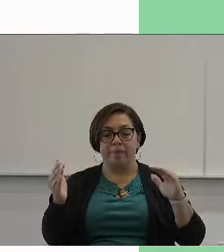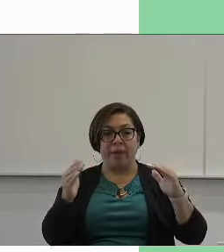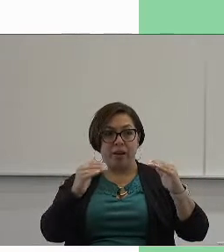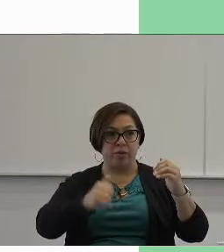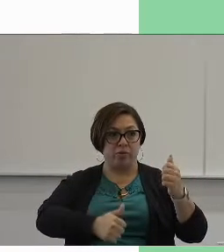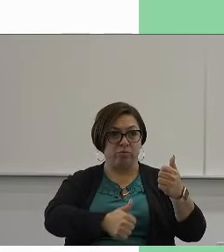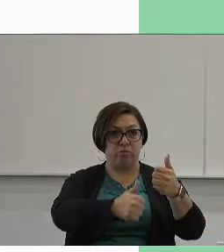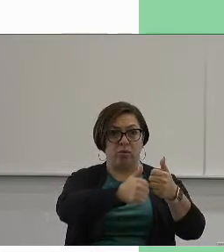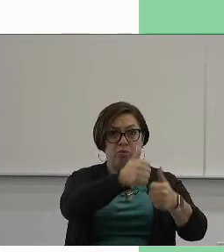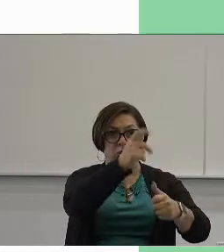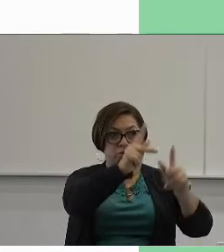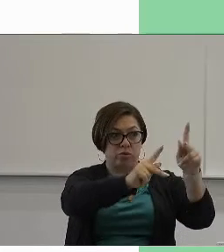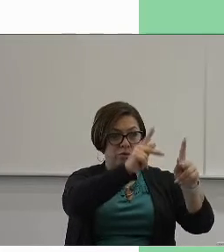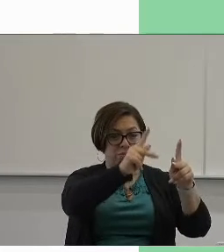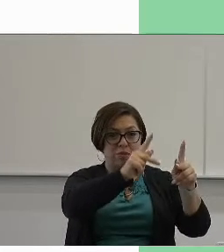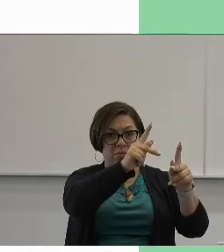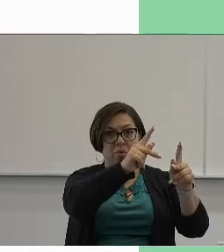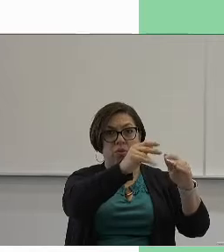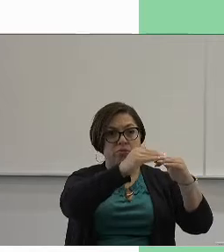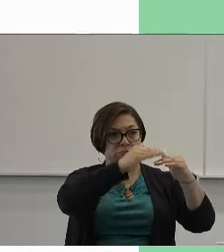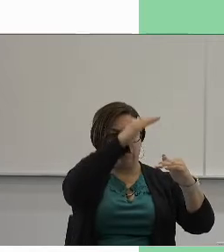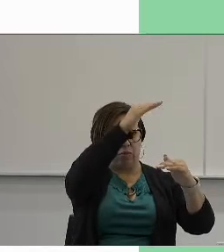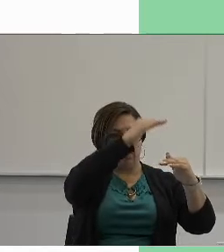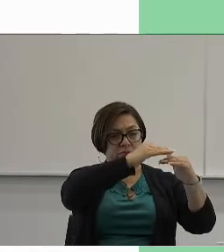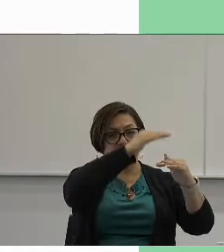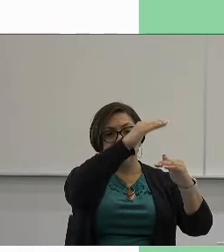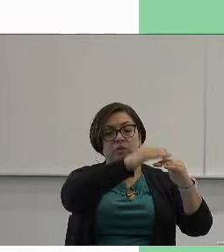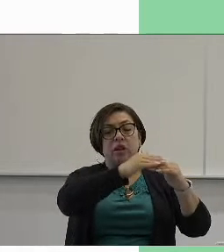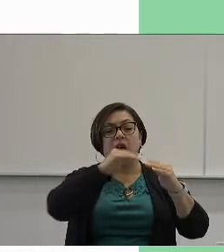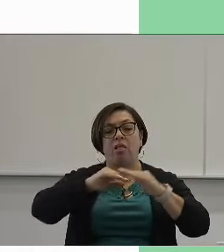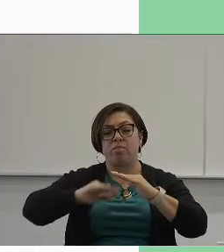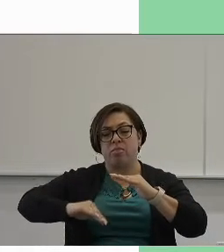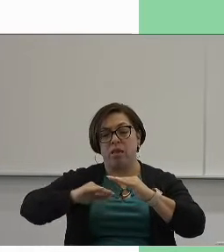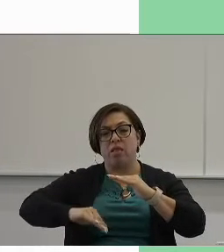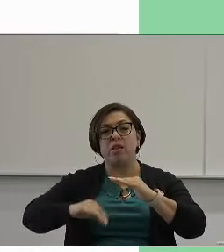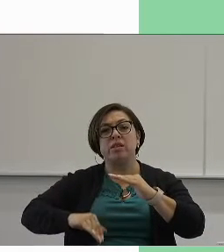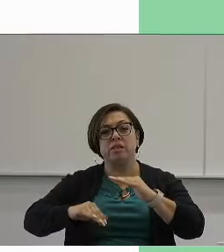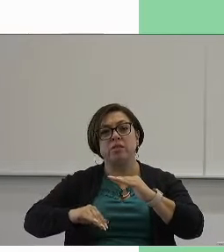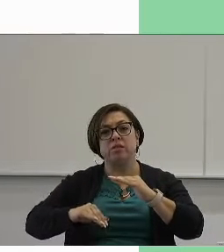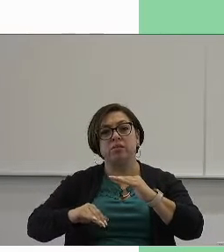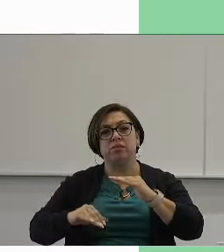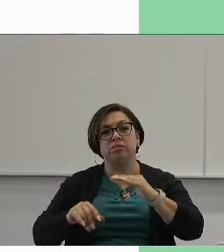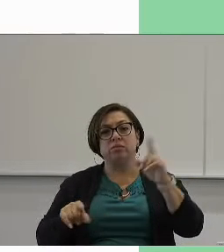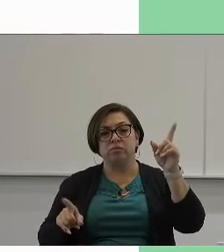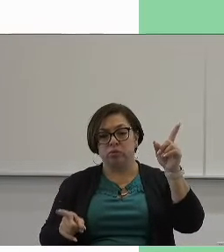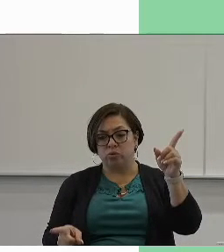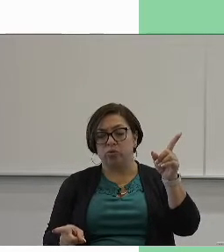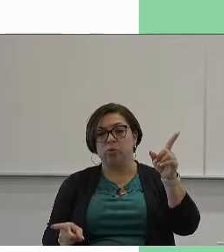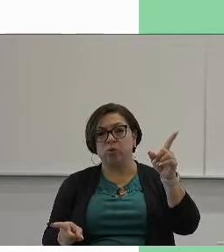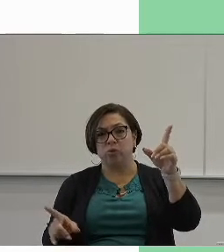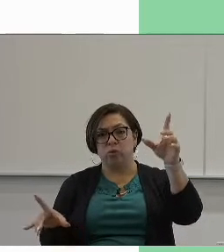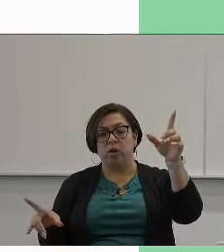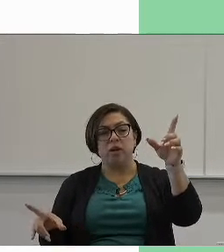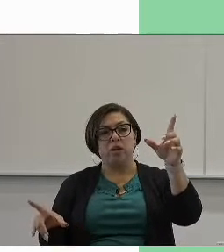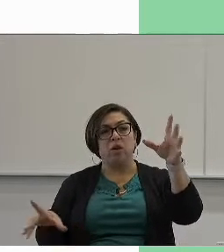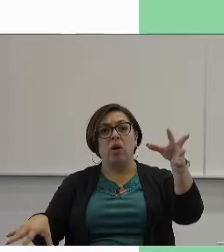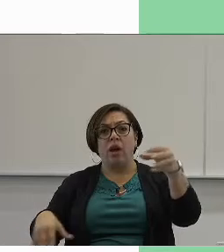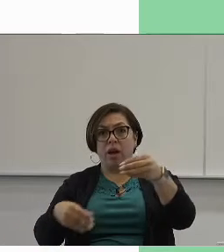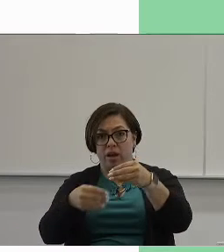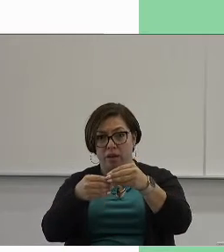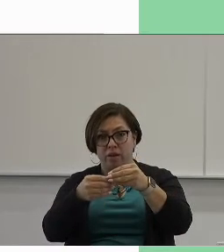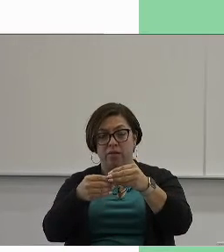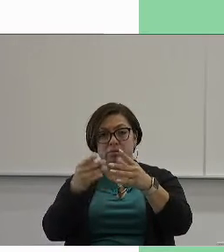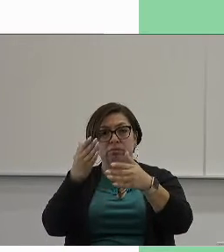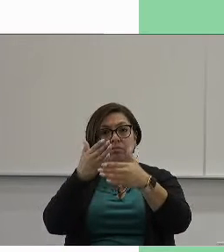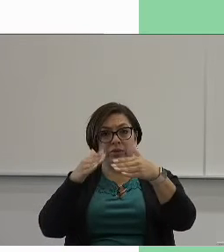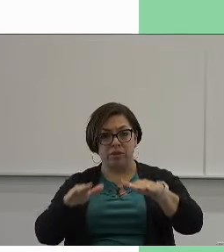most population above that ideal and the one that has the least population below it. And we take the difference between those. And that gives